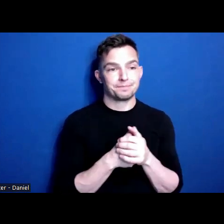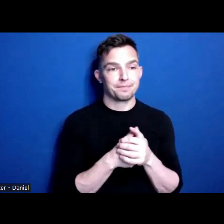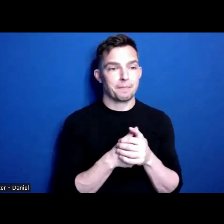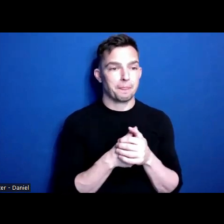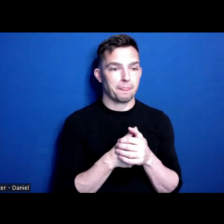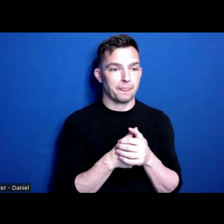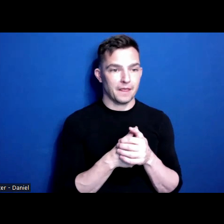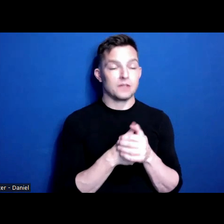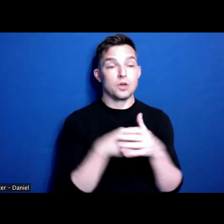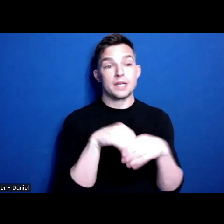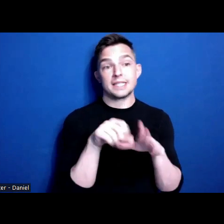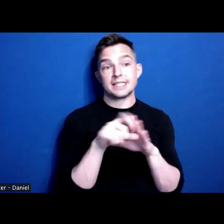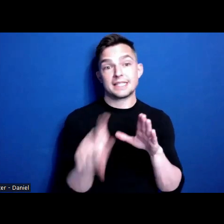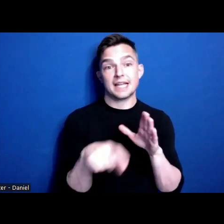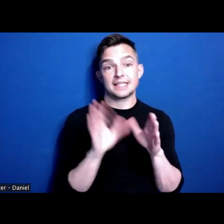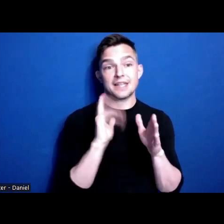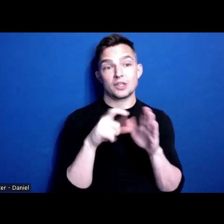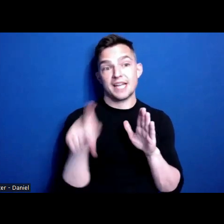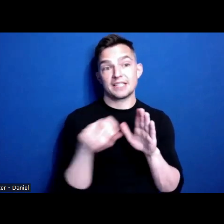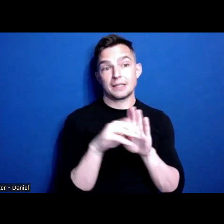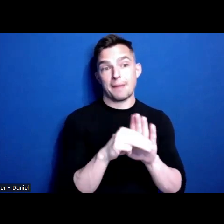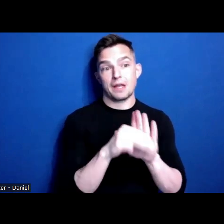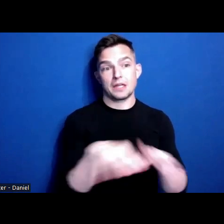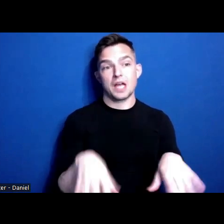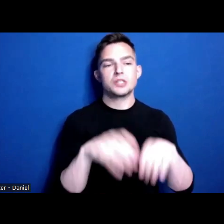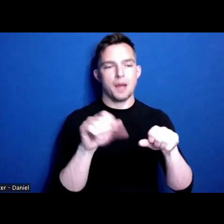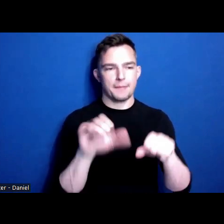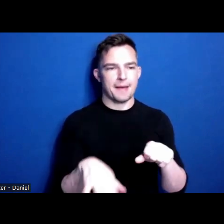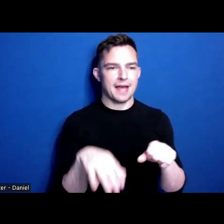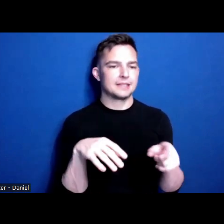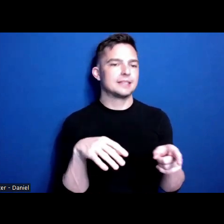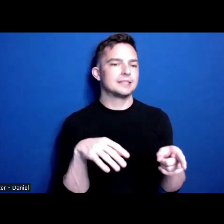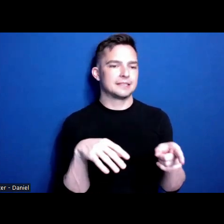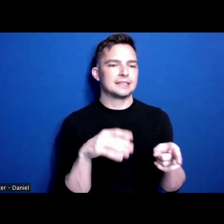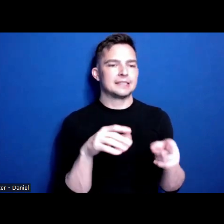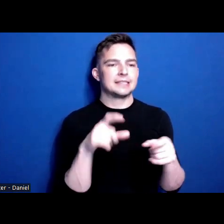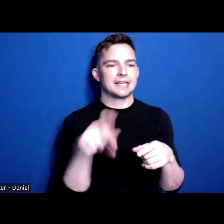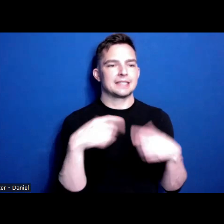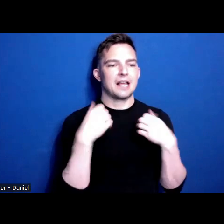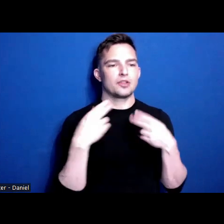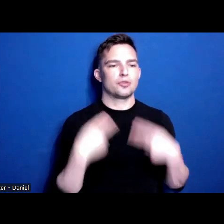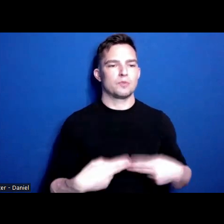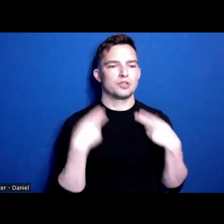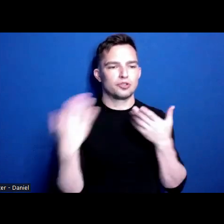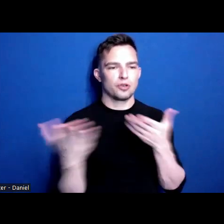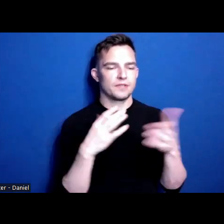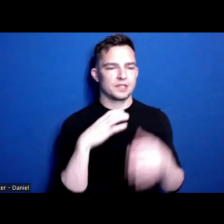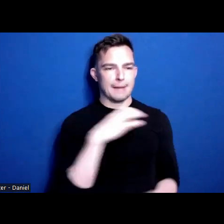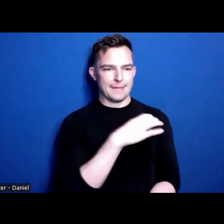And so in Texas, our Texas model was adopted by our Texas Health and Human Services Commission under